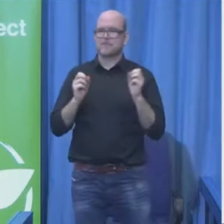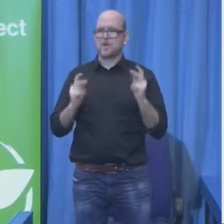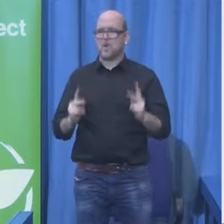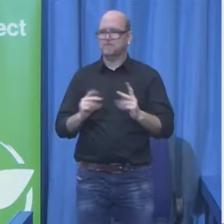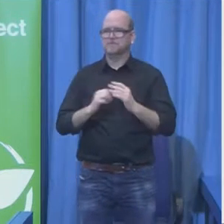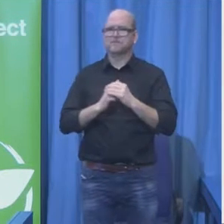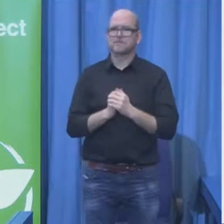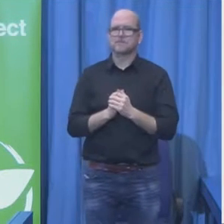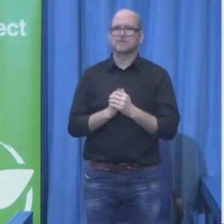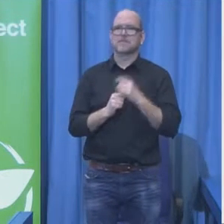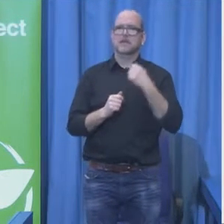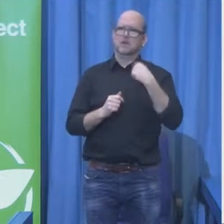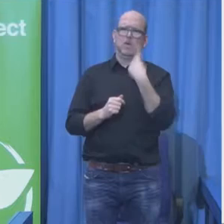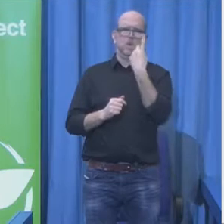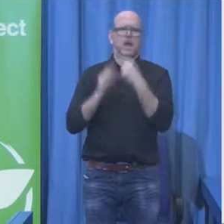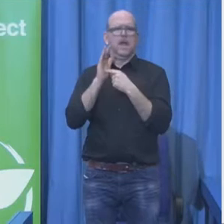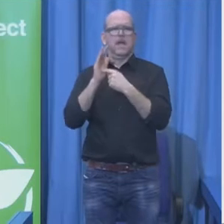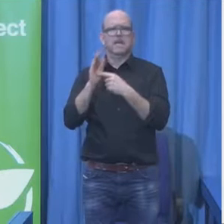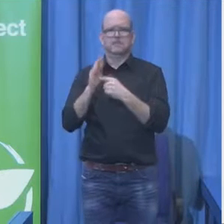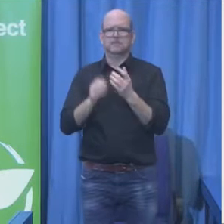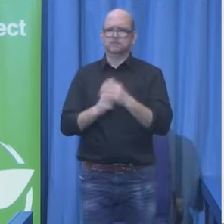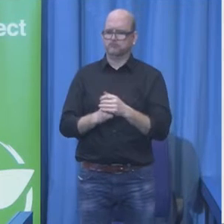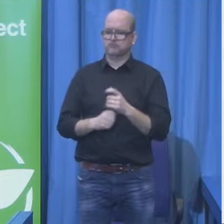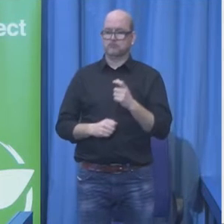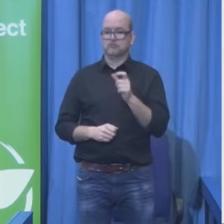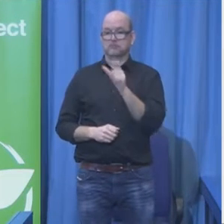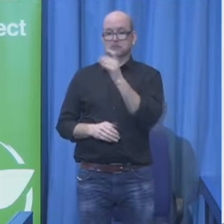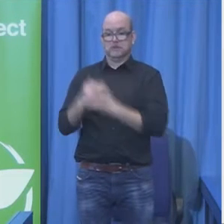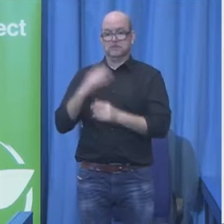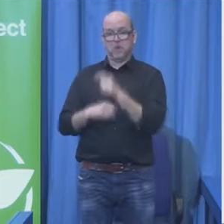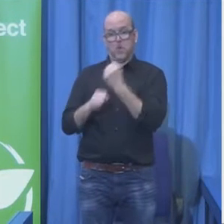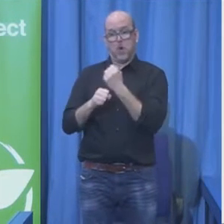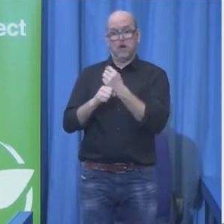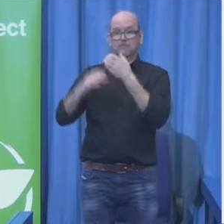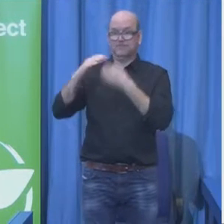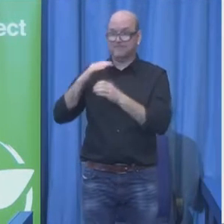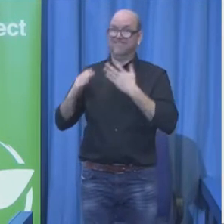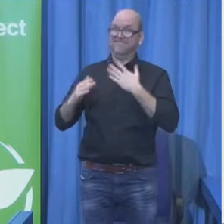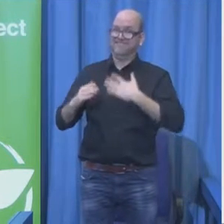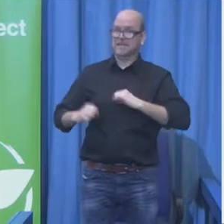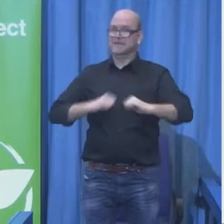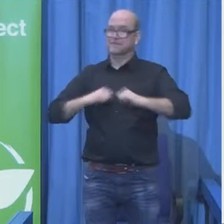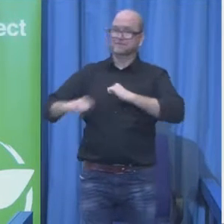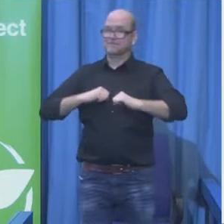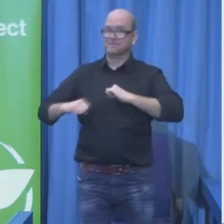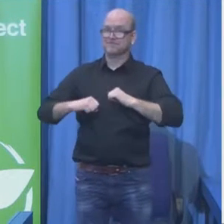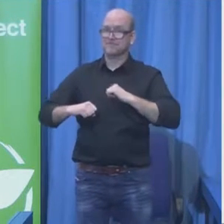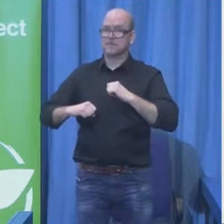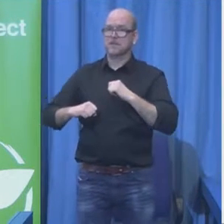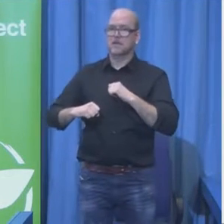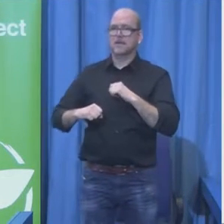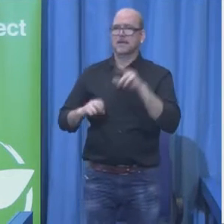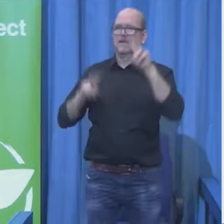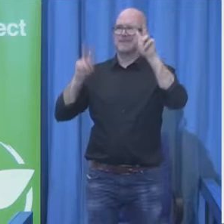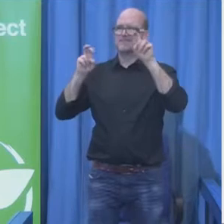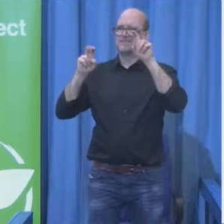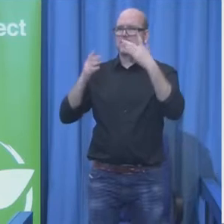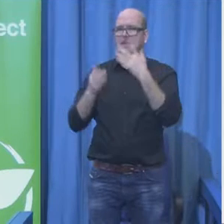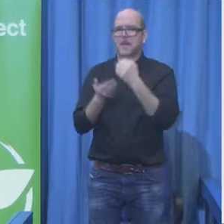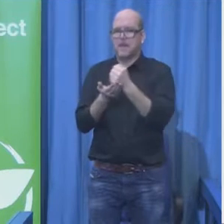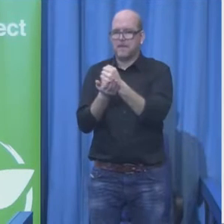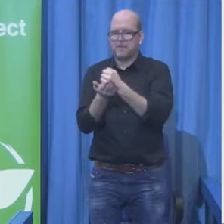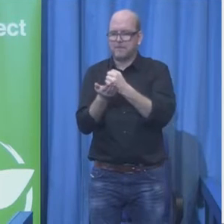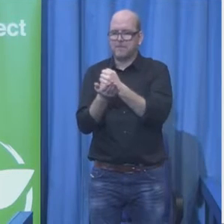candidates seeking employment have to get checked, medical checkup, and so a medical